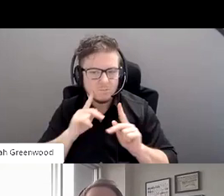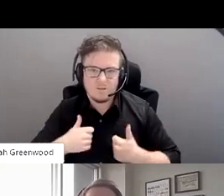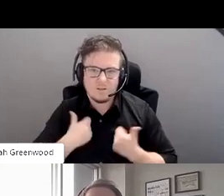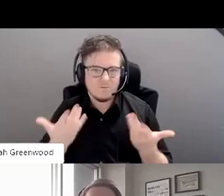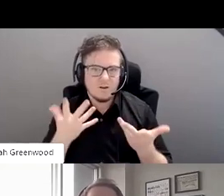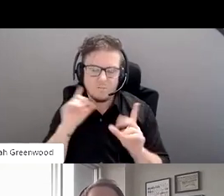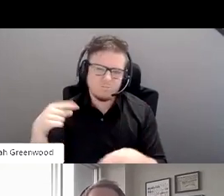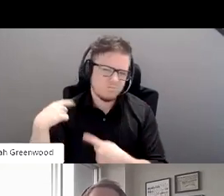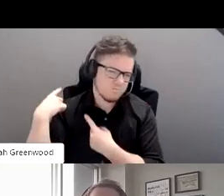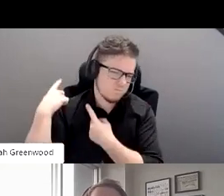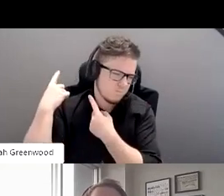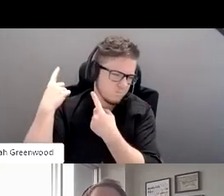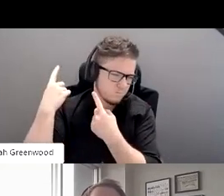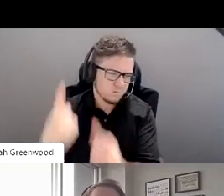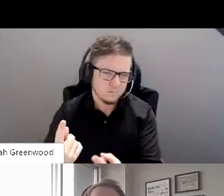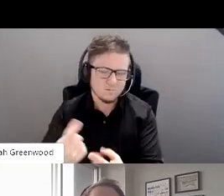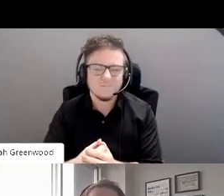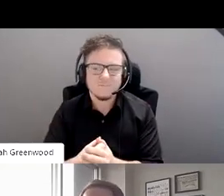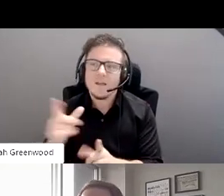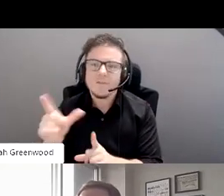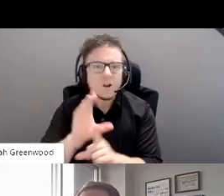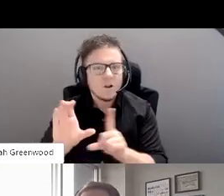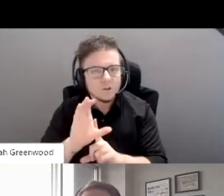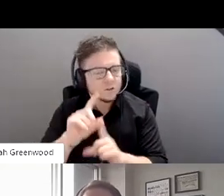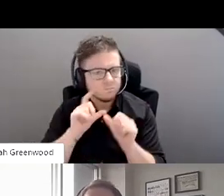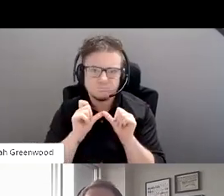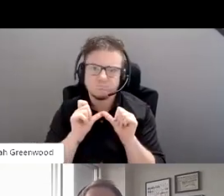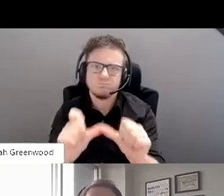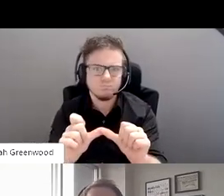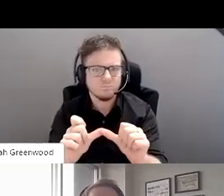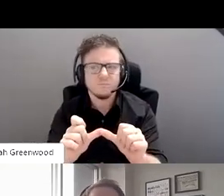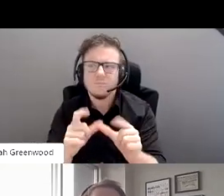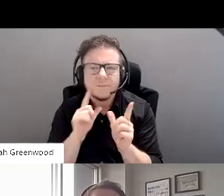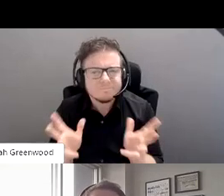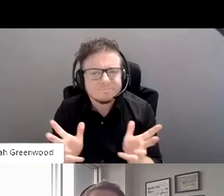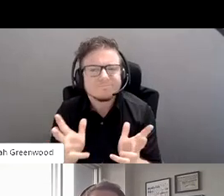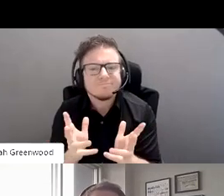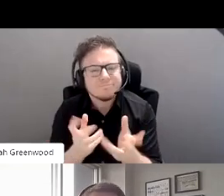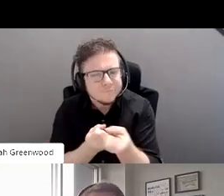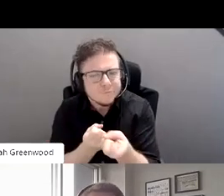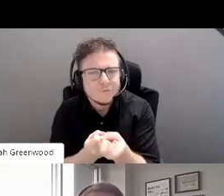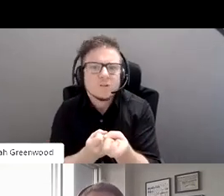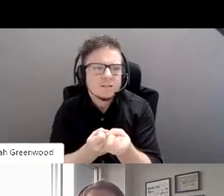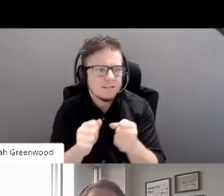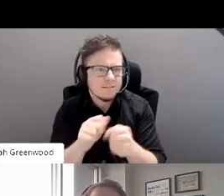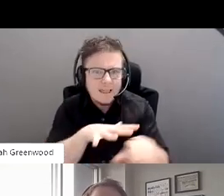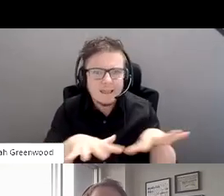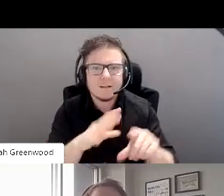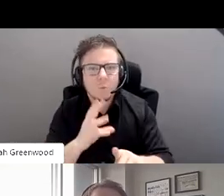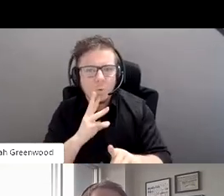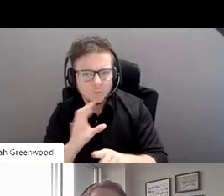territory, since time immemorial, and their culture continues to this day to nurture the land and the waterways. I do